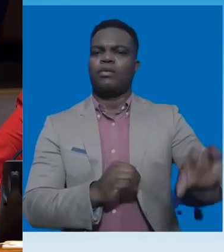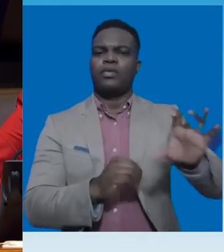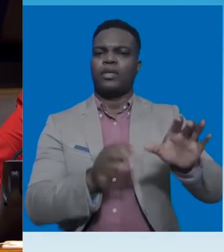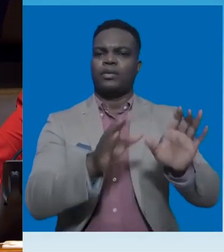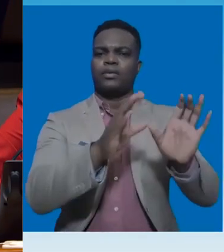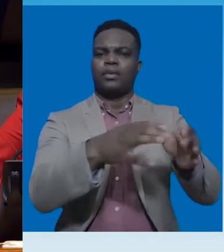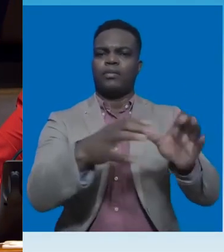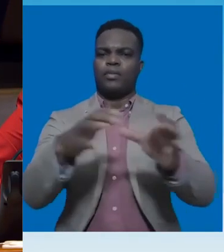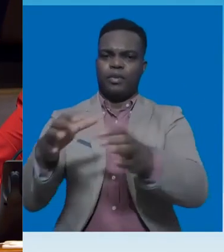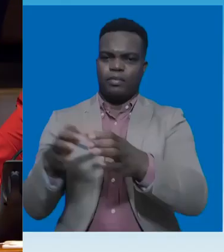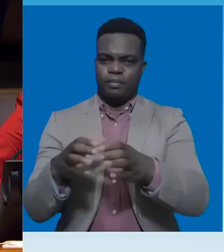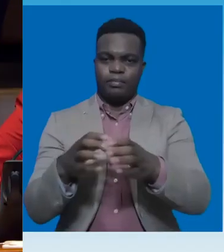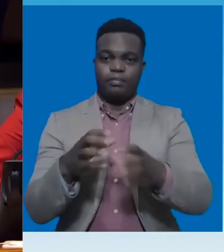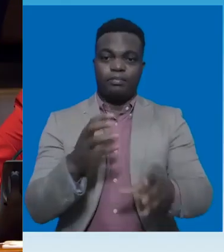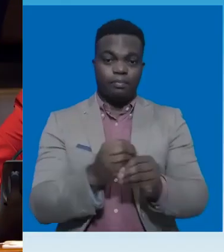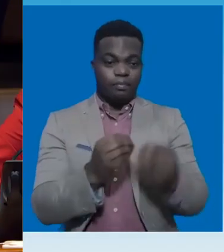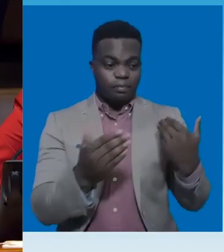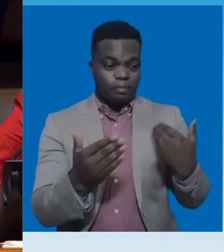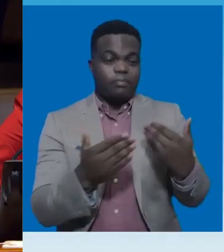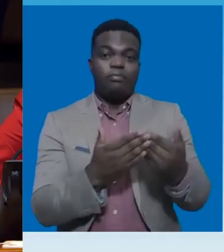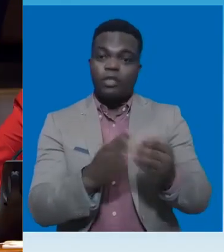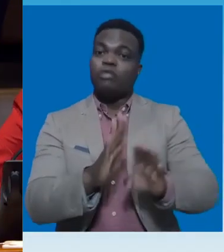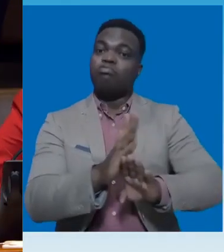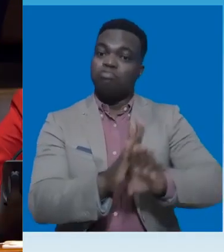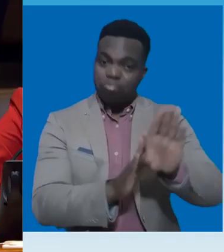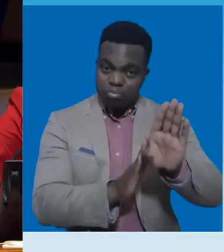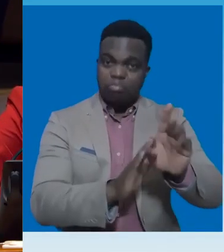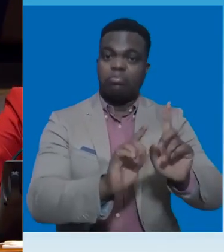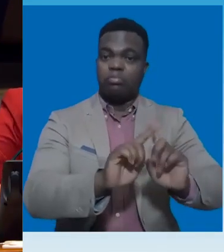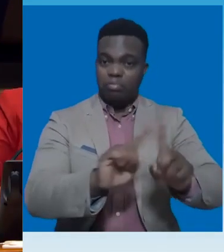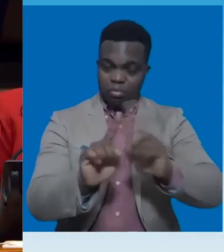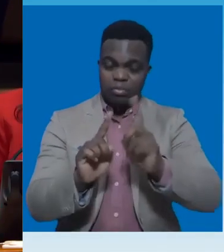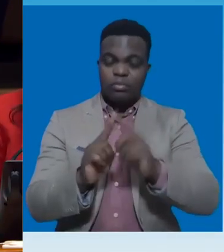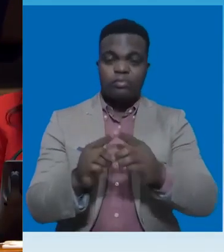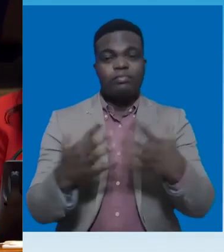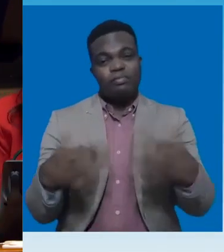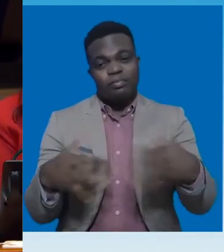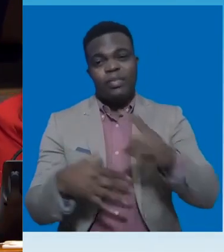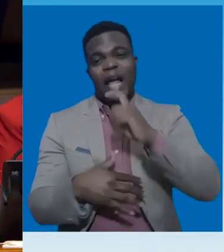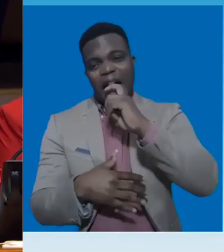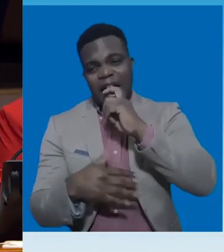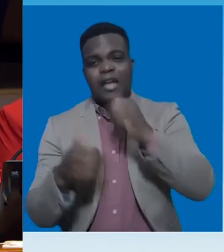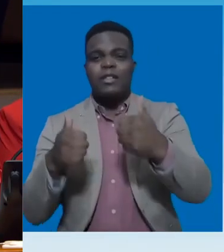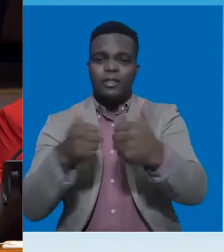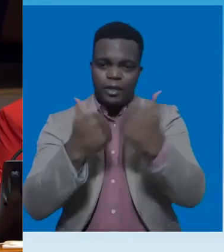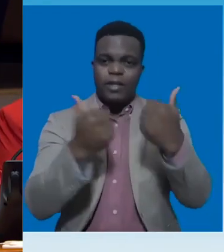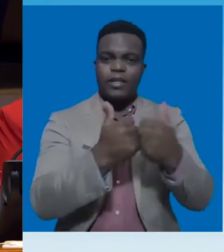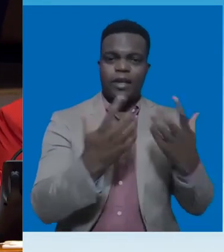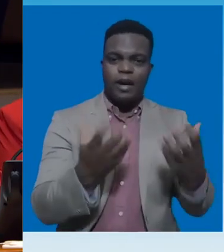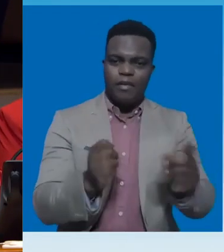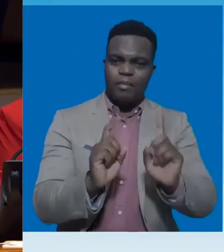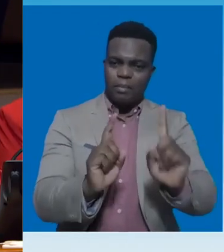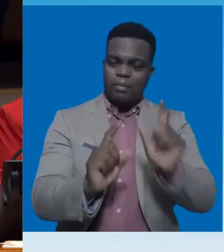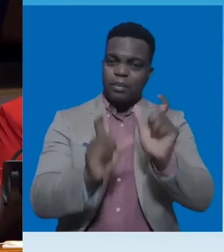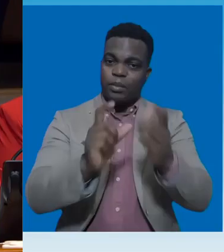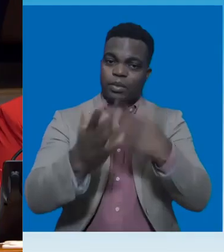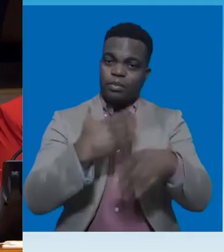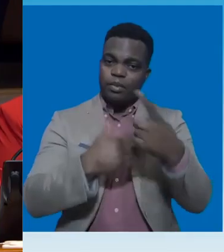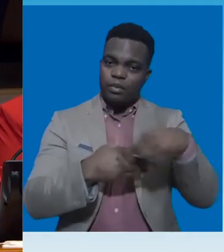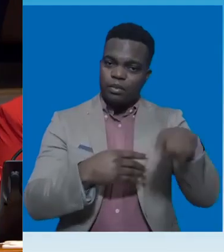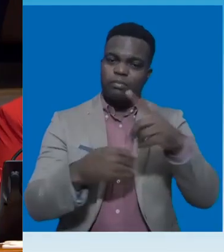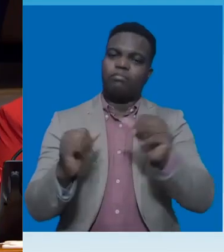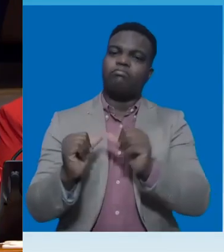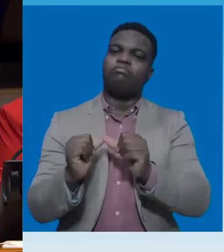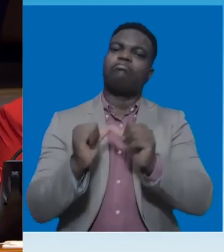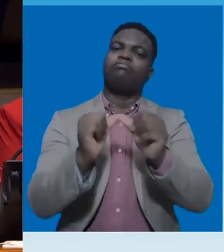remain. Persons with disabilities continue to face multiple and intersecting barriers in accessing education, healthcare, employment,